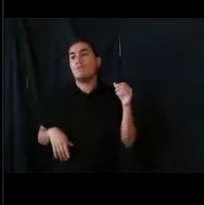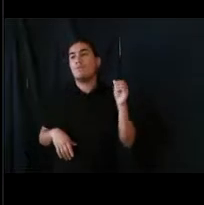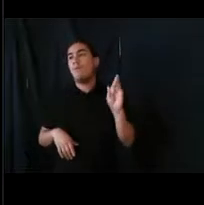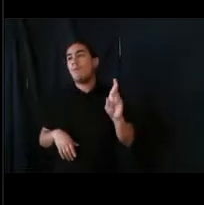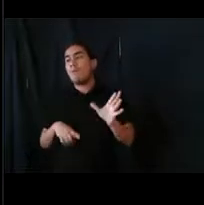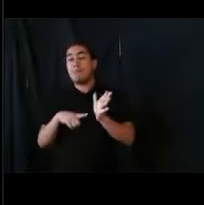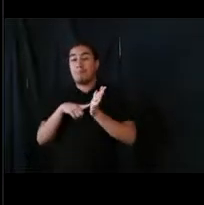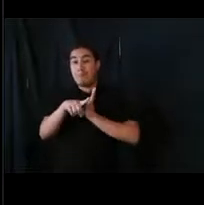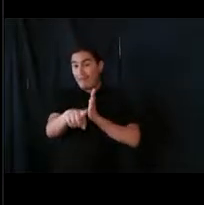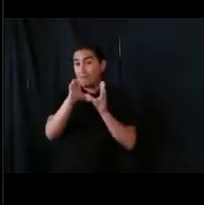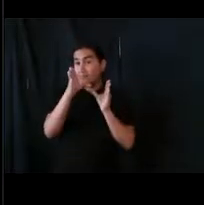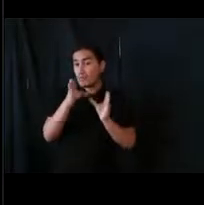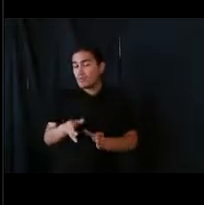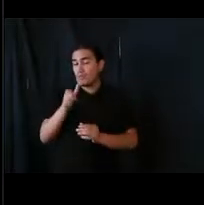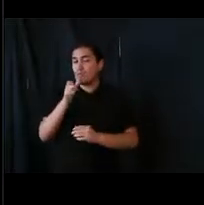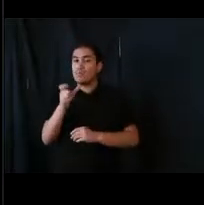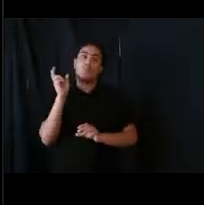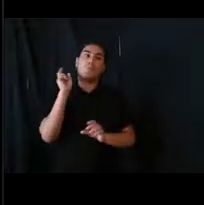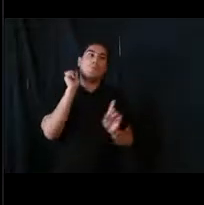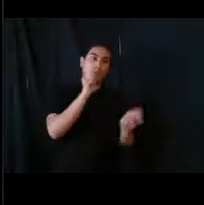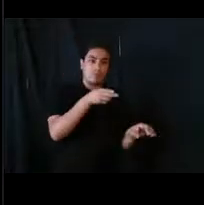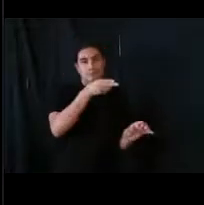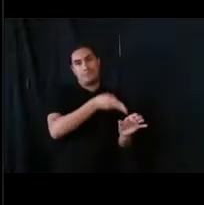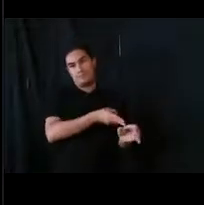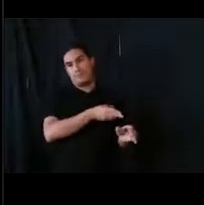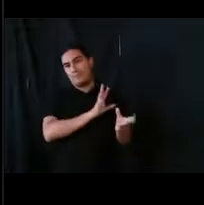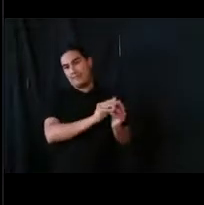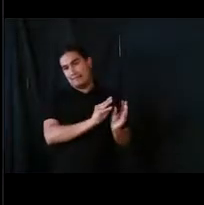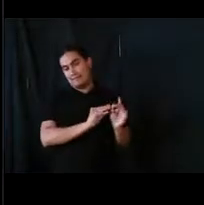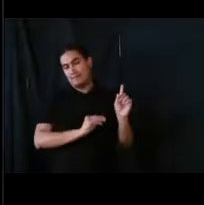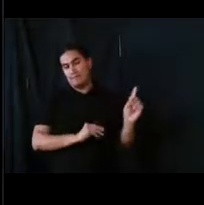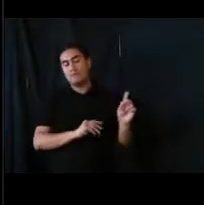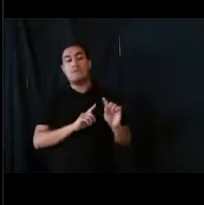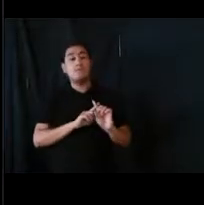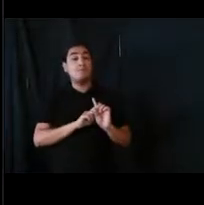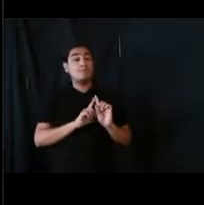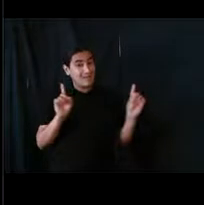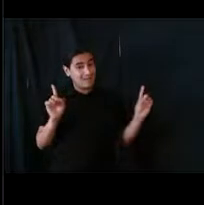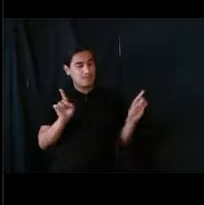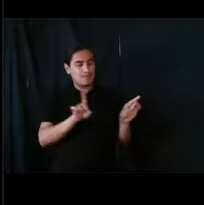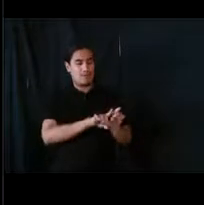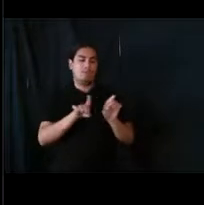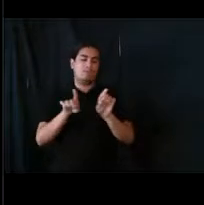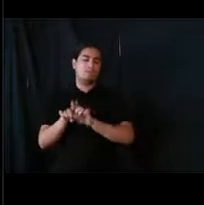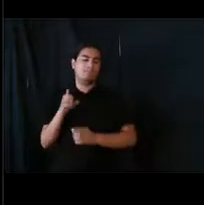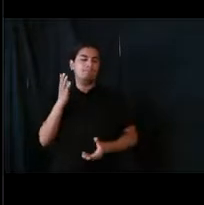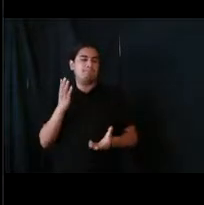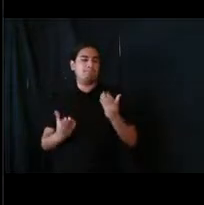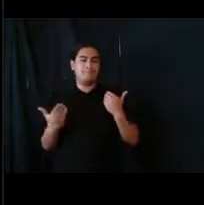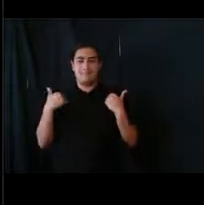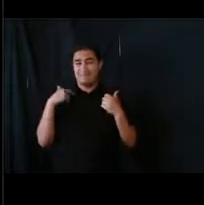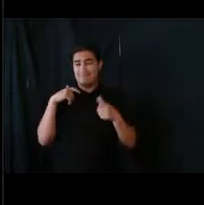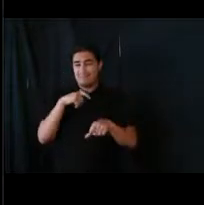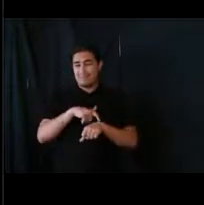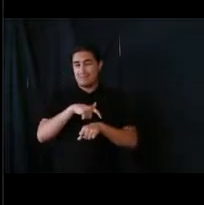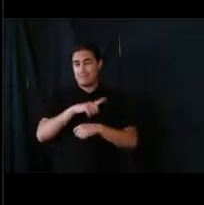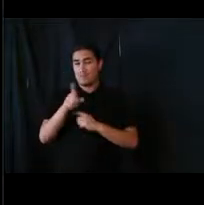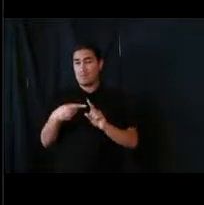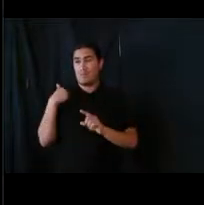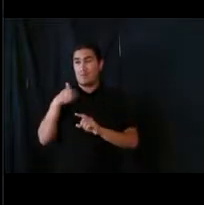compensating the person who is participating in the meetings but also you know there may be times where we're reaching out to